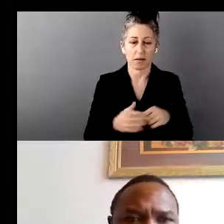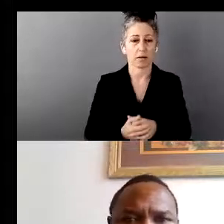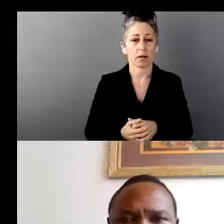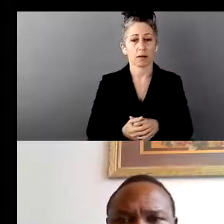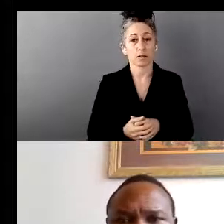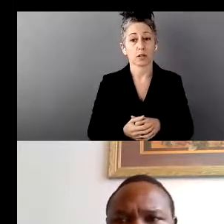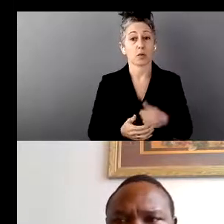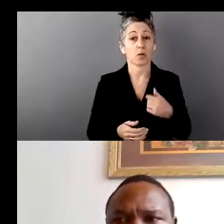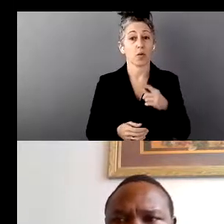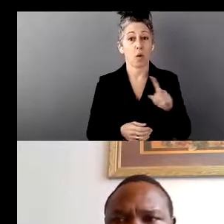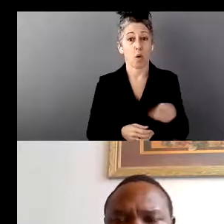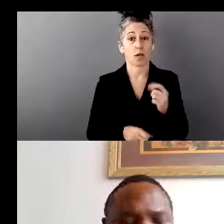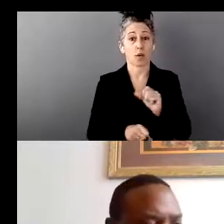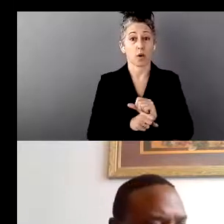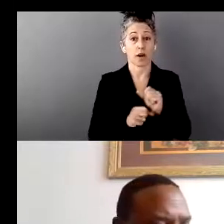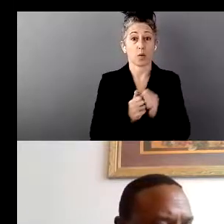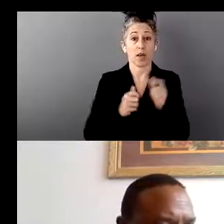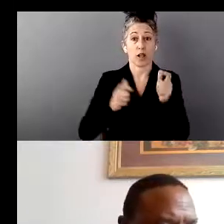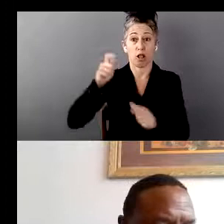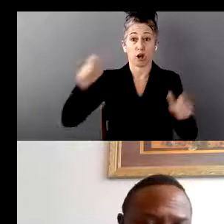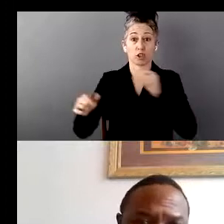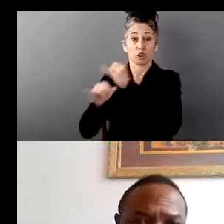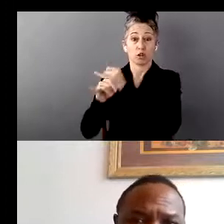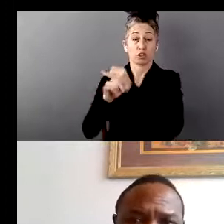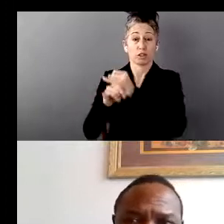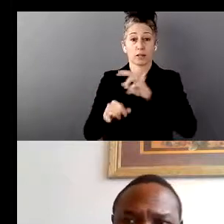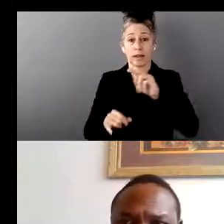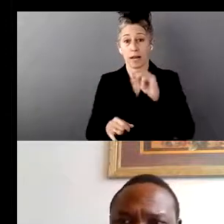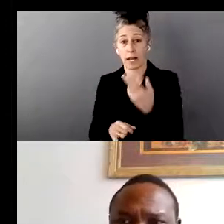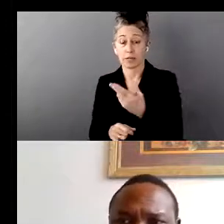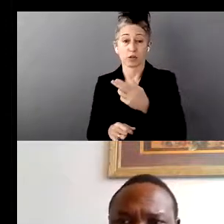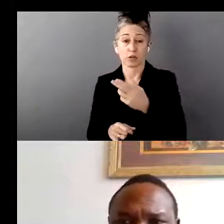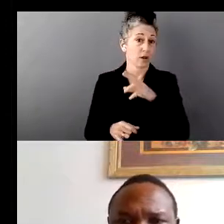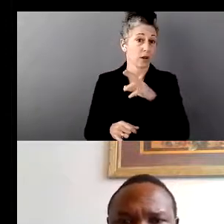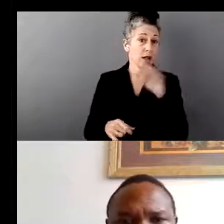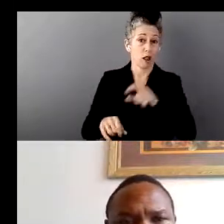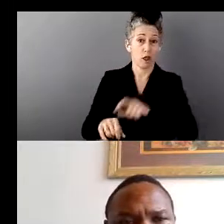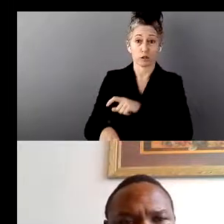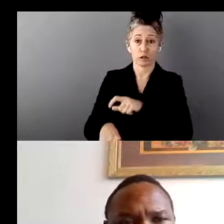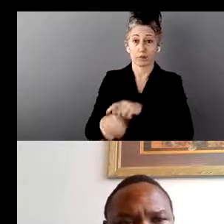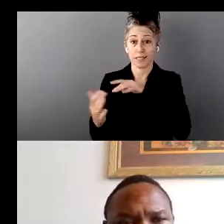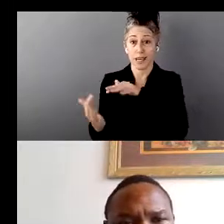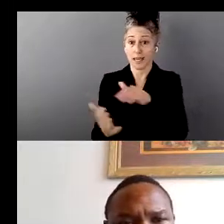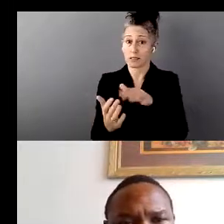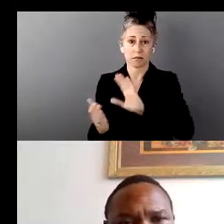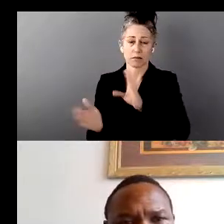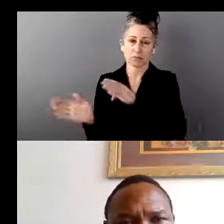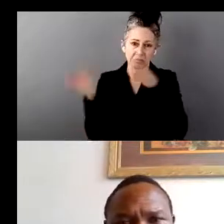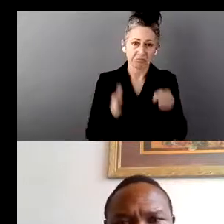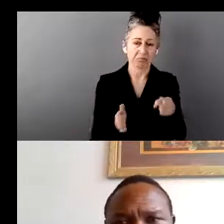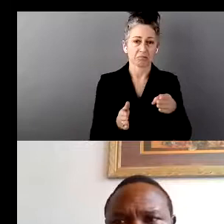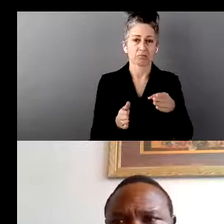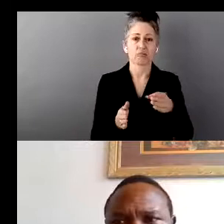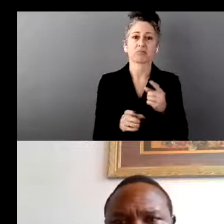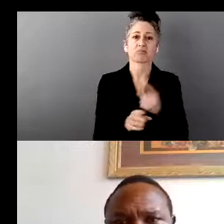working with the particular 5 institutions in our longitudinal study. we consider it a